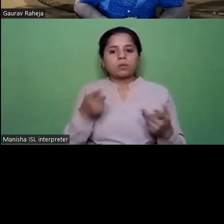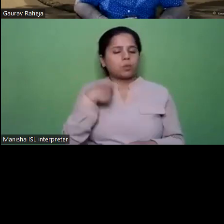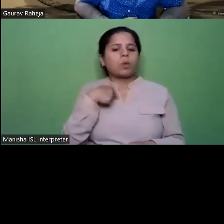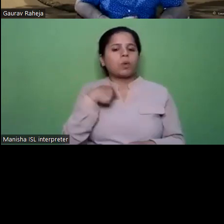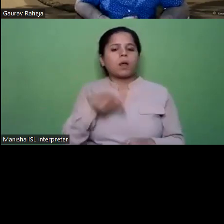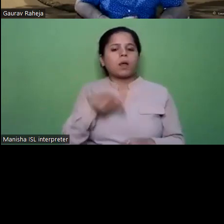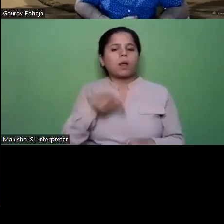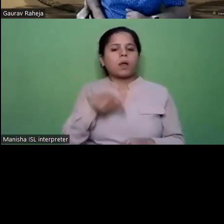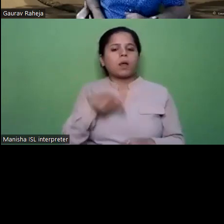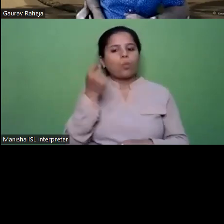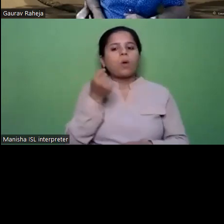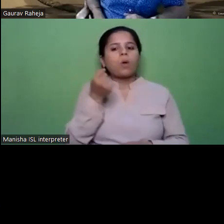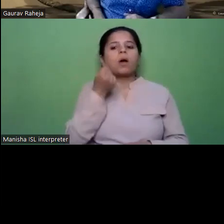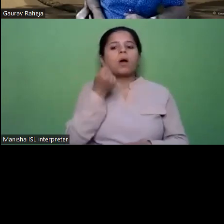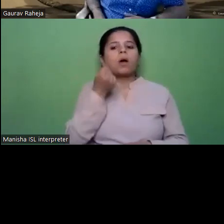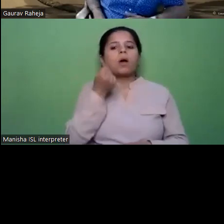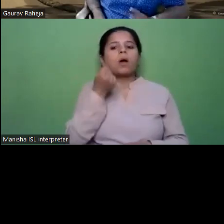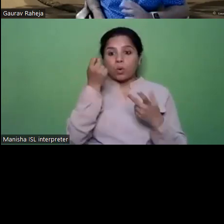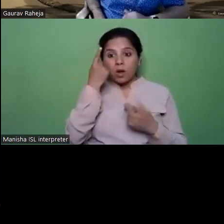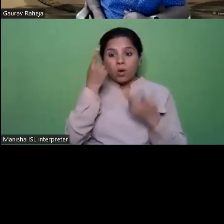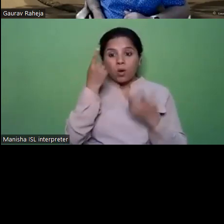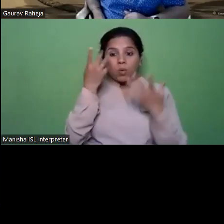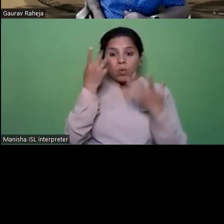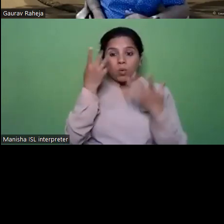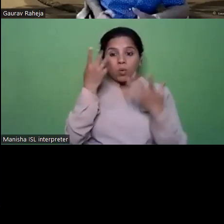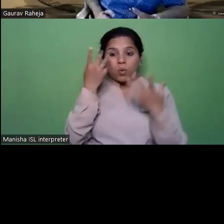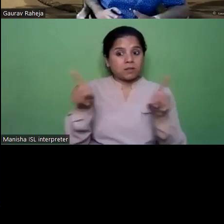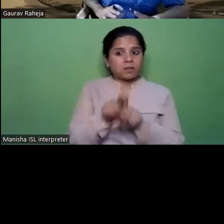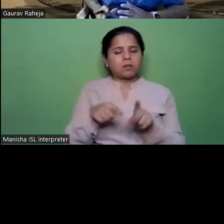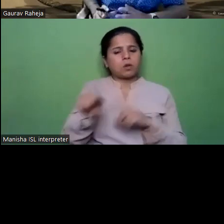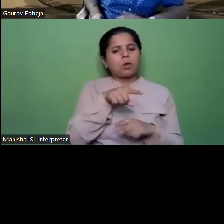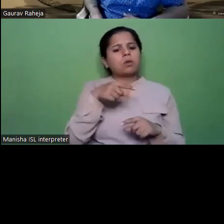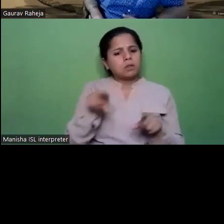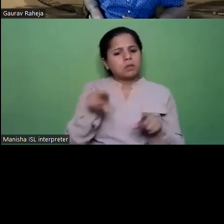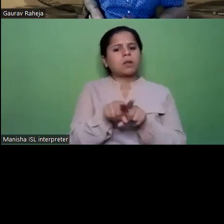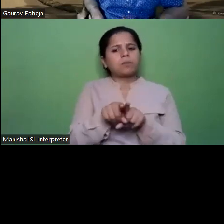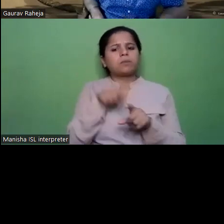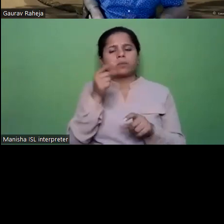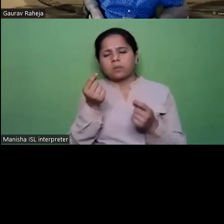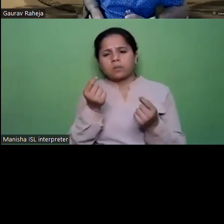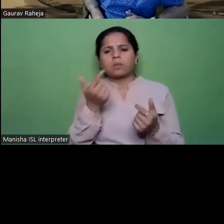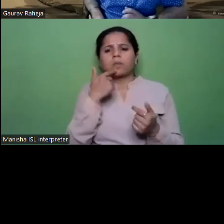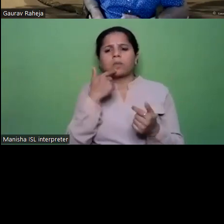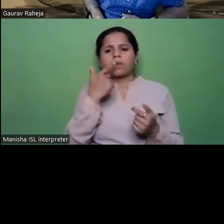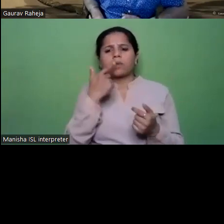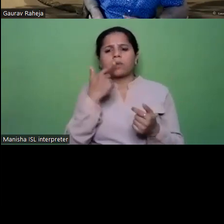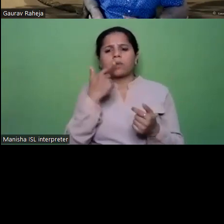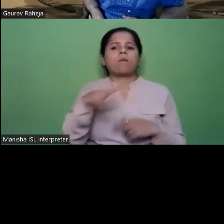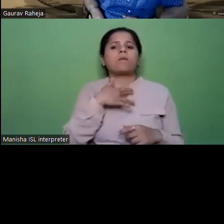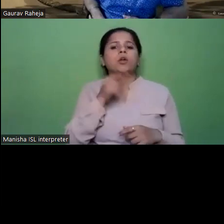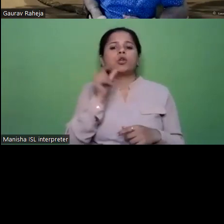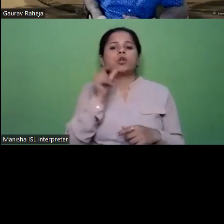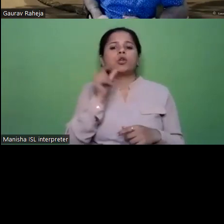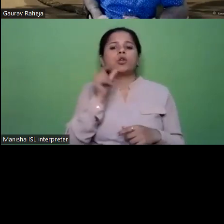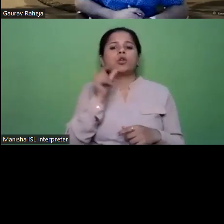say. In order to understand this further, let's therefore get a little into how the UN looks at